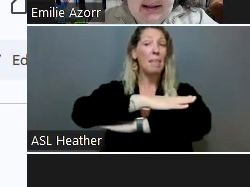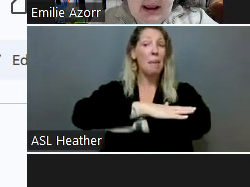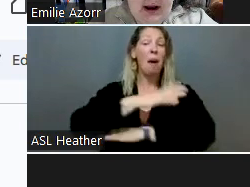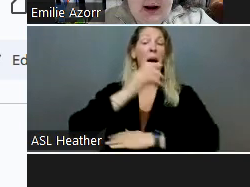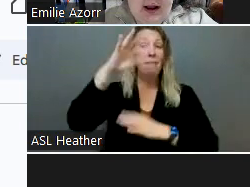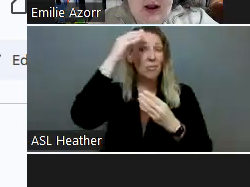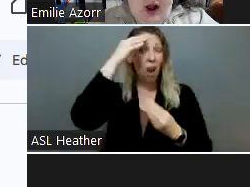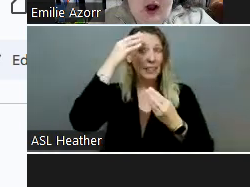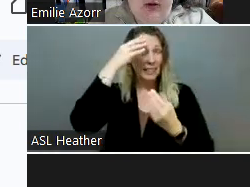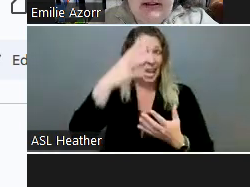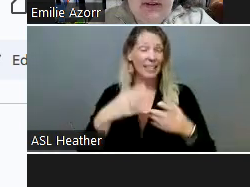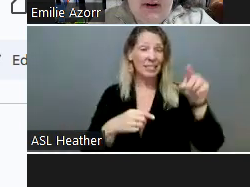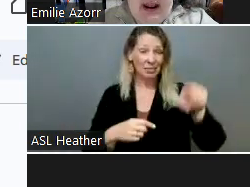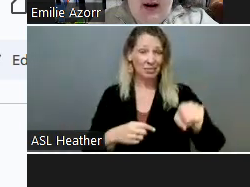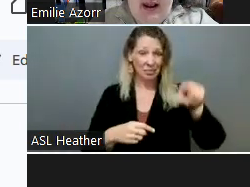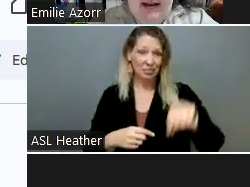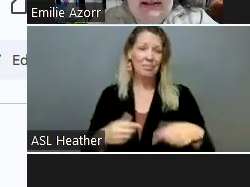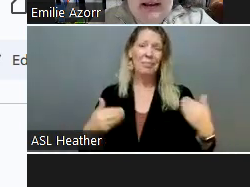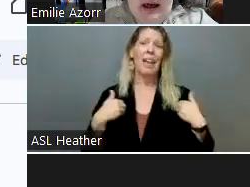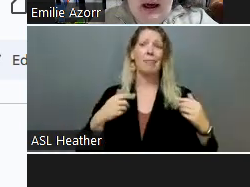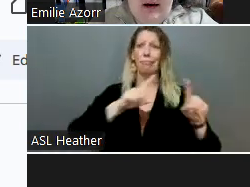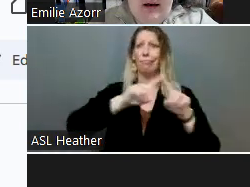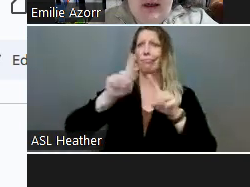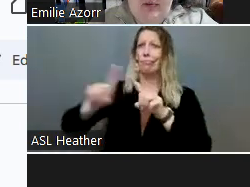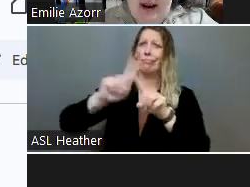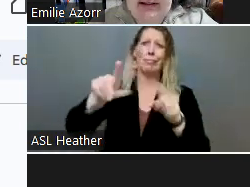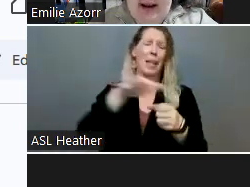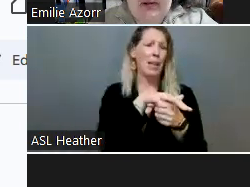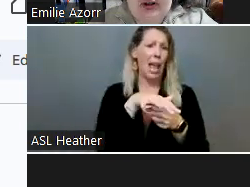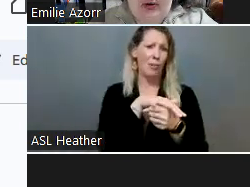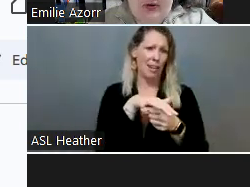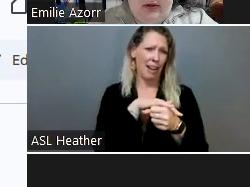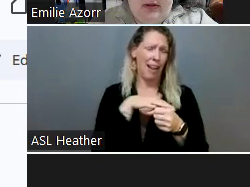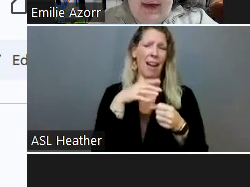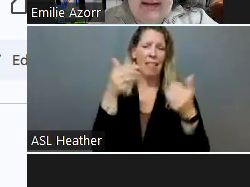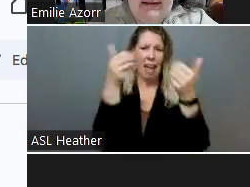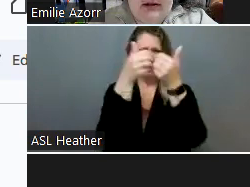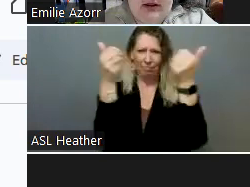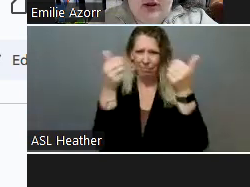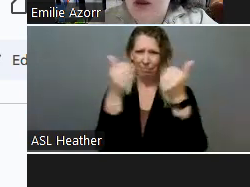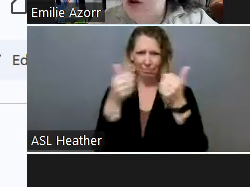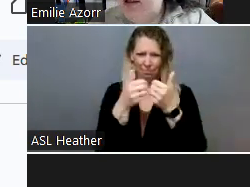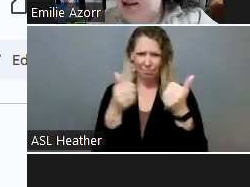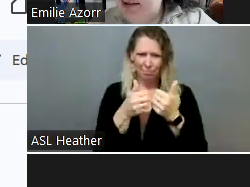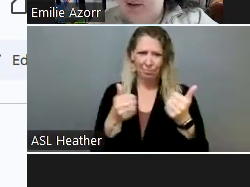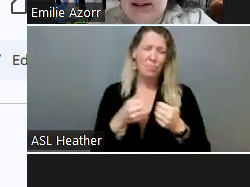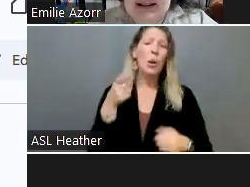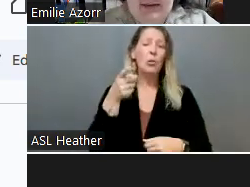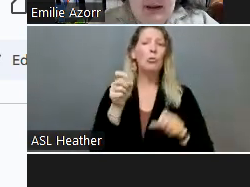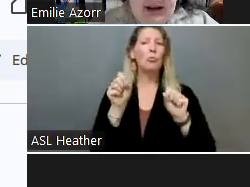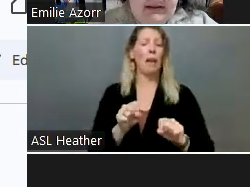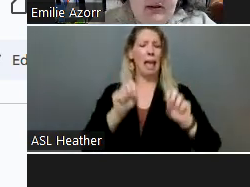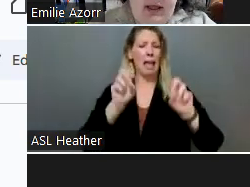It has here all the different areas that it breaks it up to that you can assess